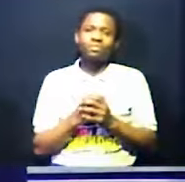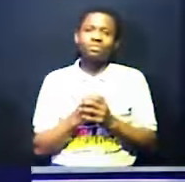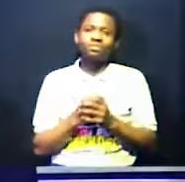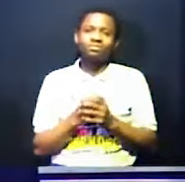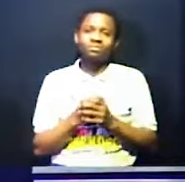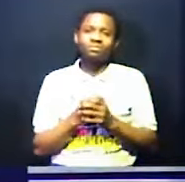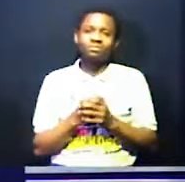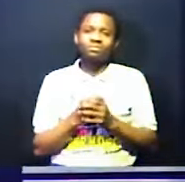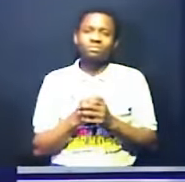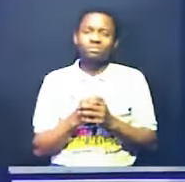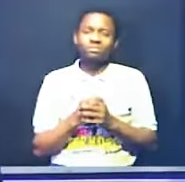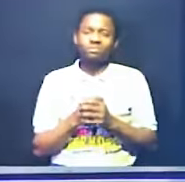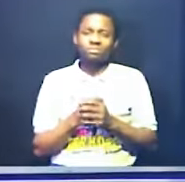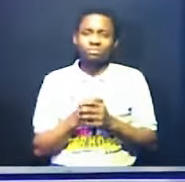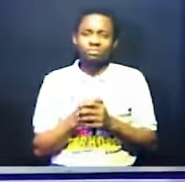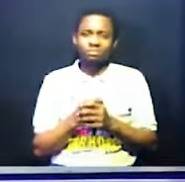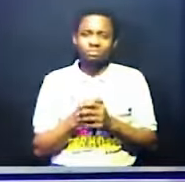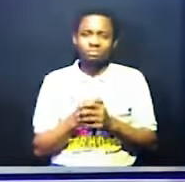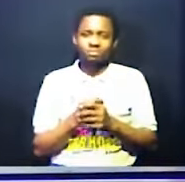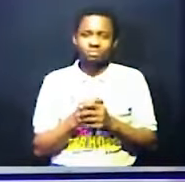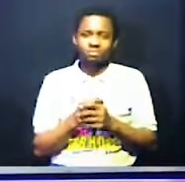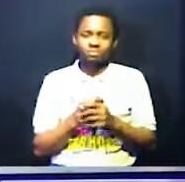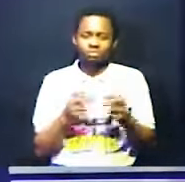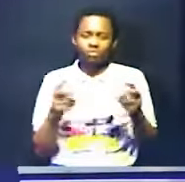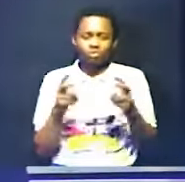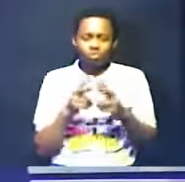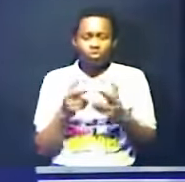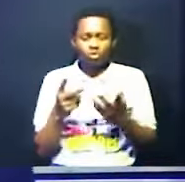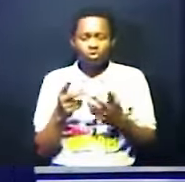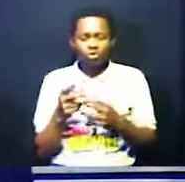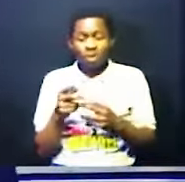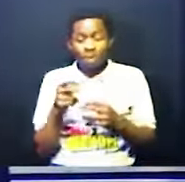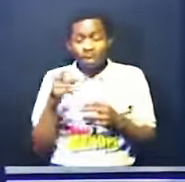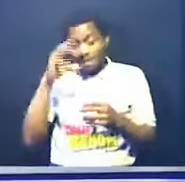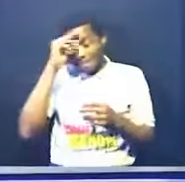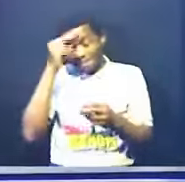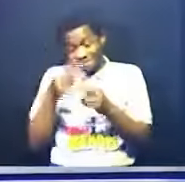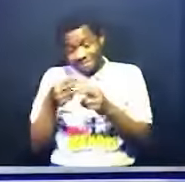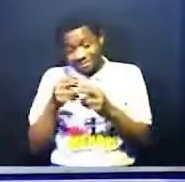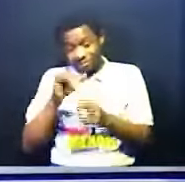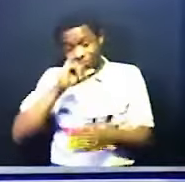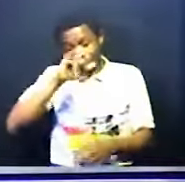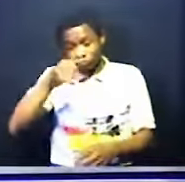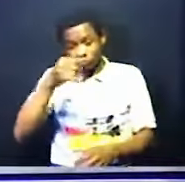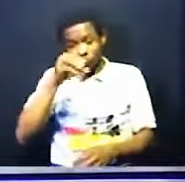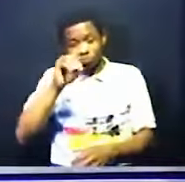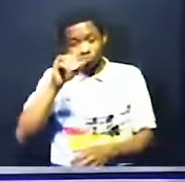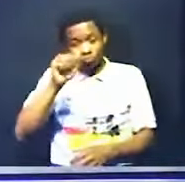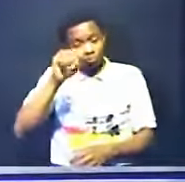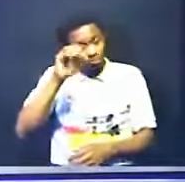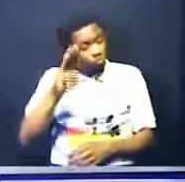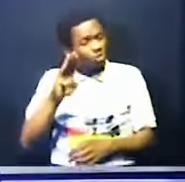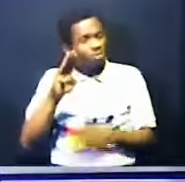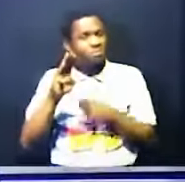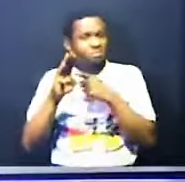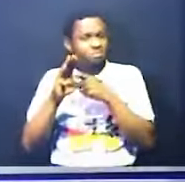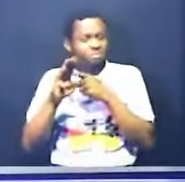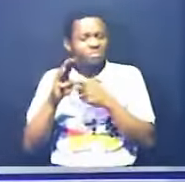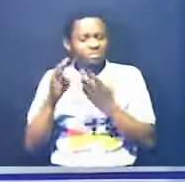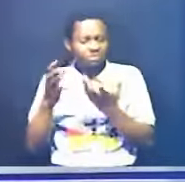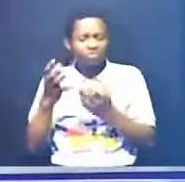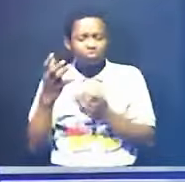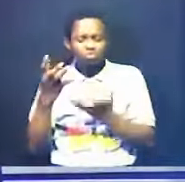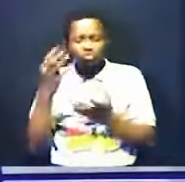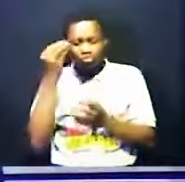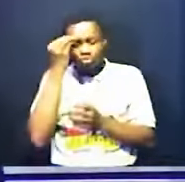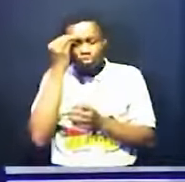that the king wanted Absalom back. So he made some arrangement, and with some connection, the king asked him,